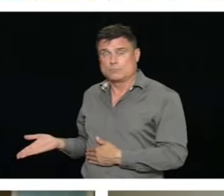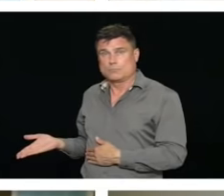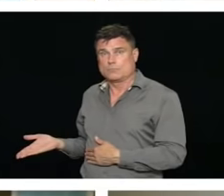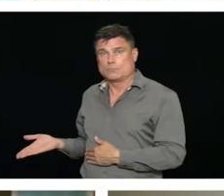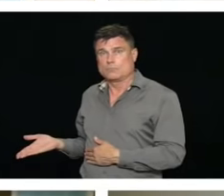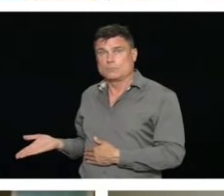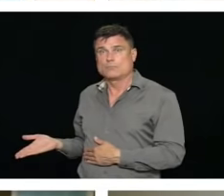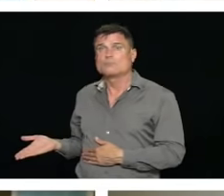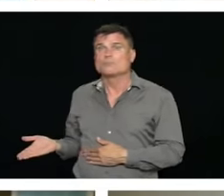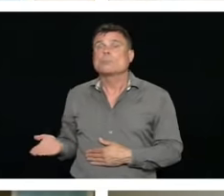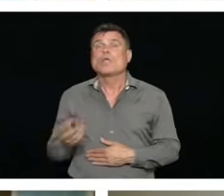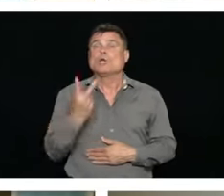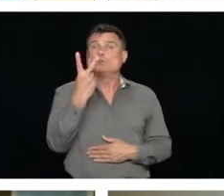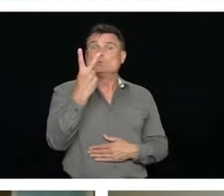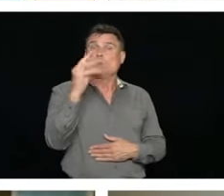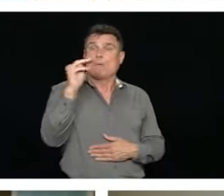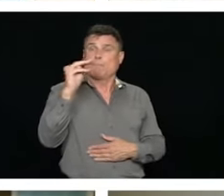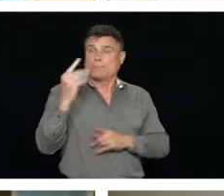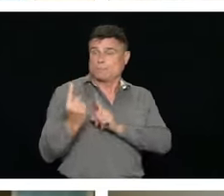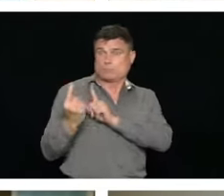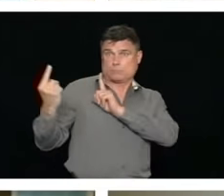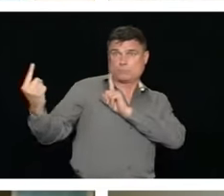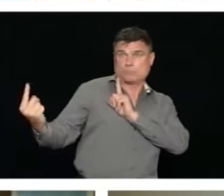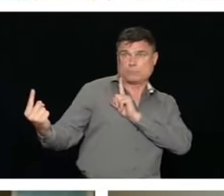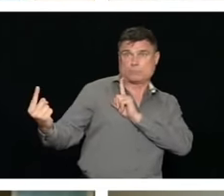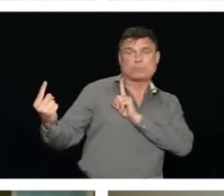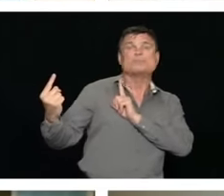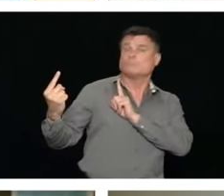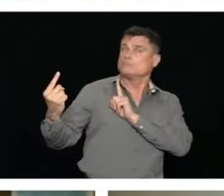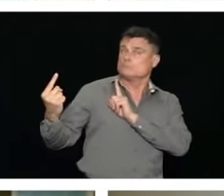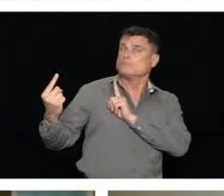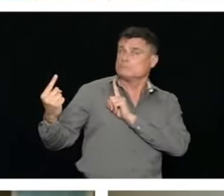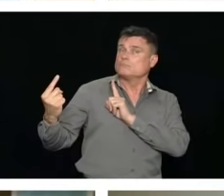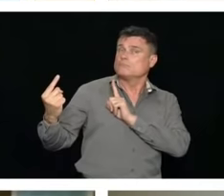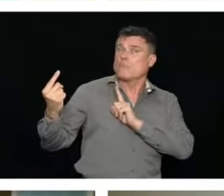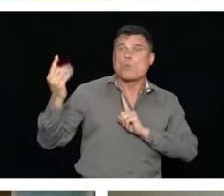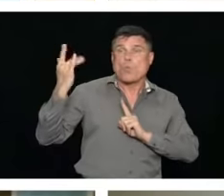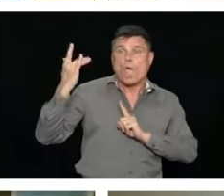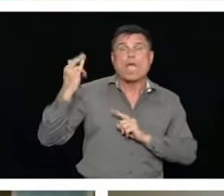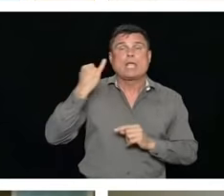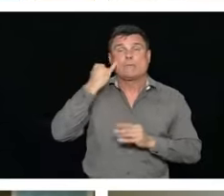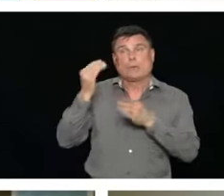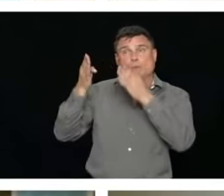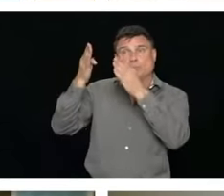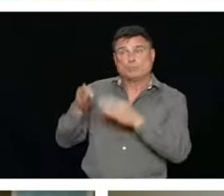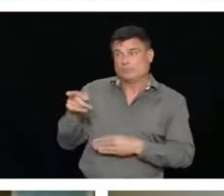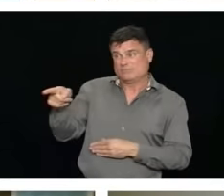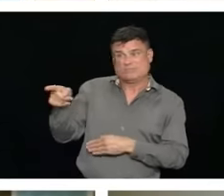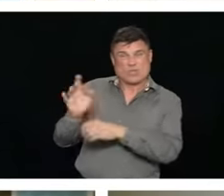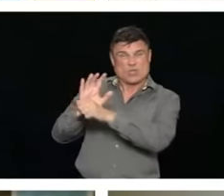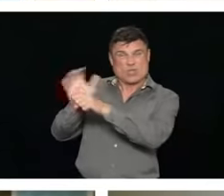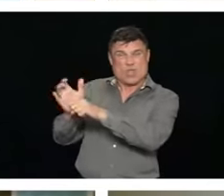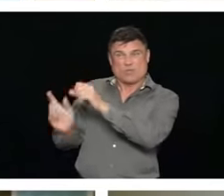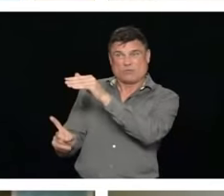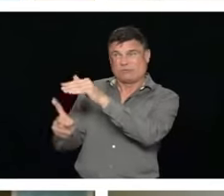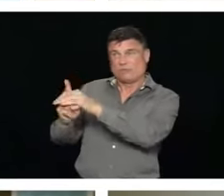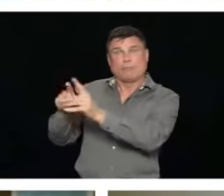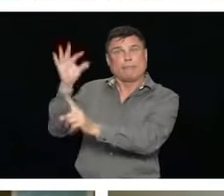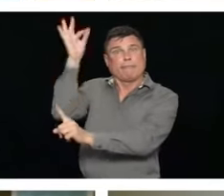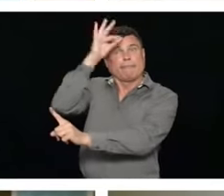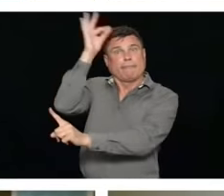if someone is actually sick, and remember, they shouldn't be at school if they're sick, they shouldn't be teaching, they shouldn't be learning from school if they're